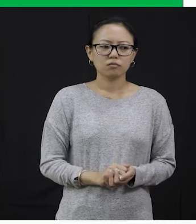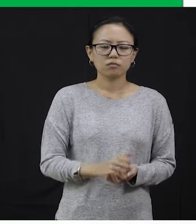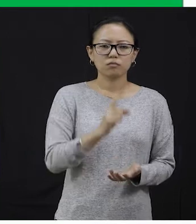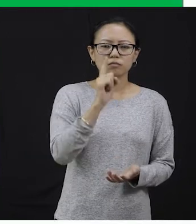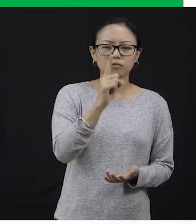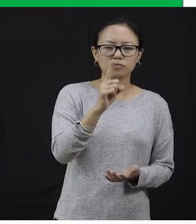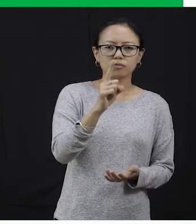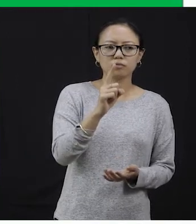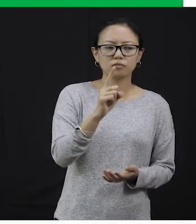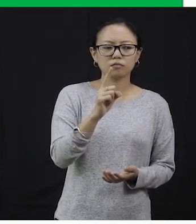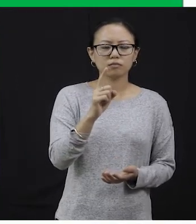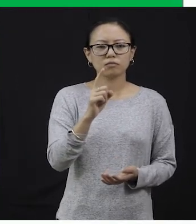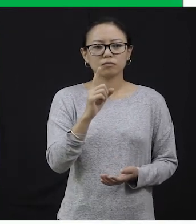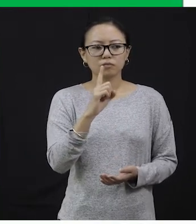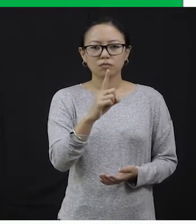151.